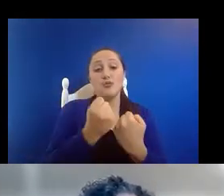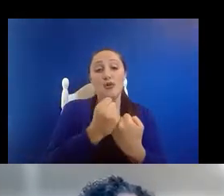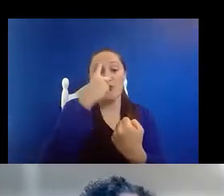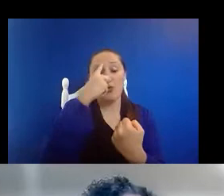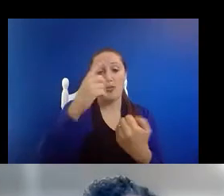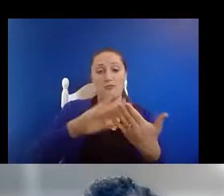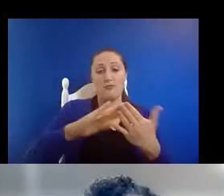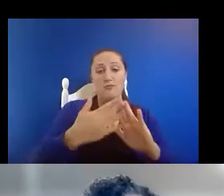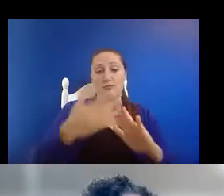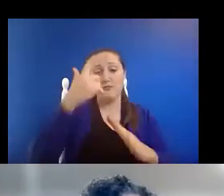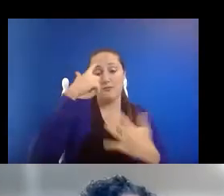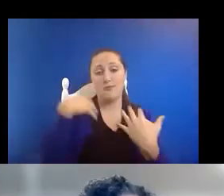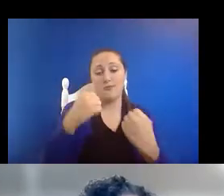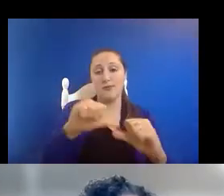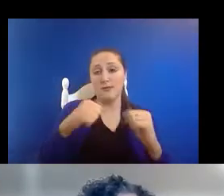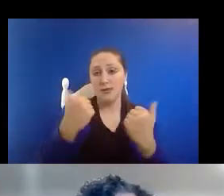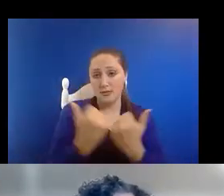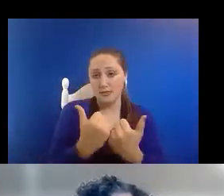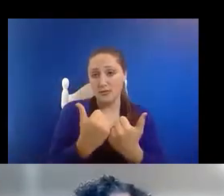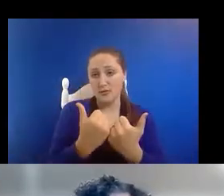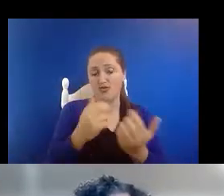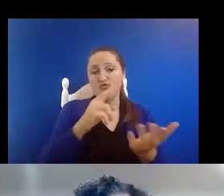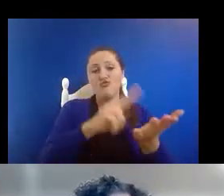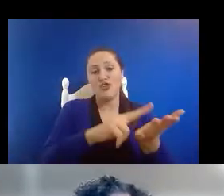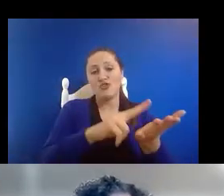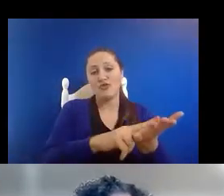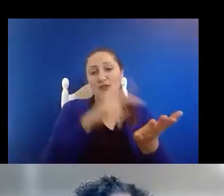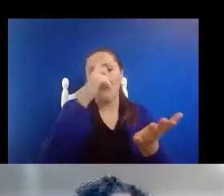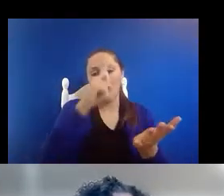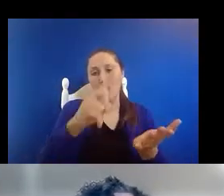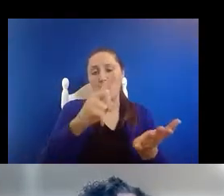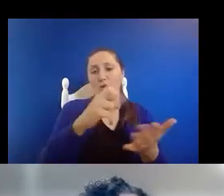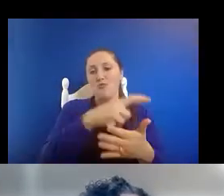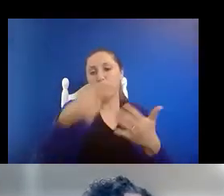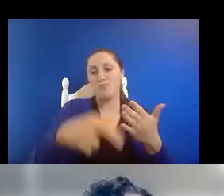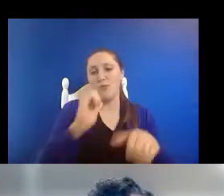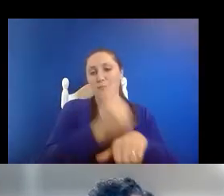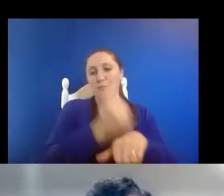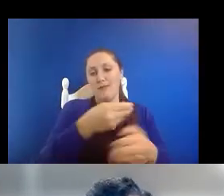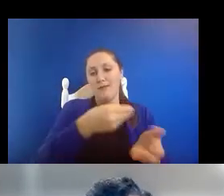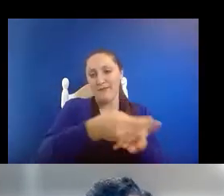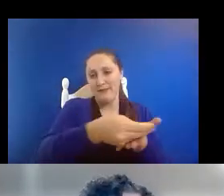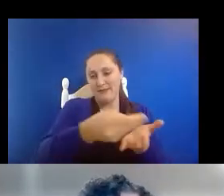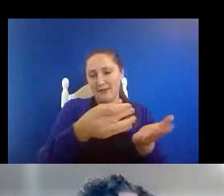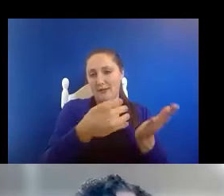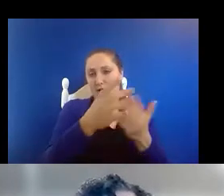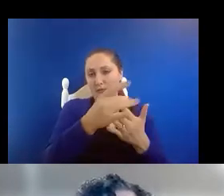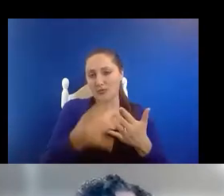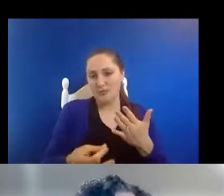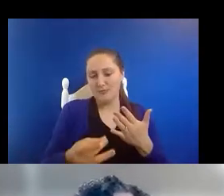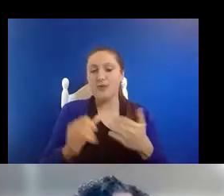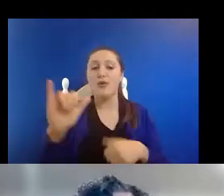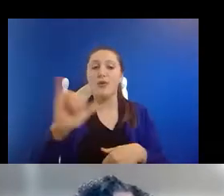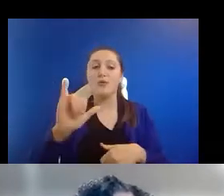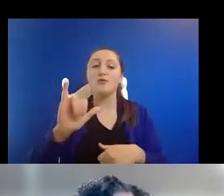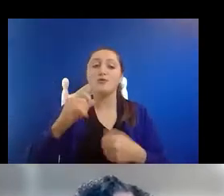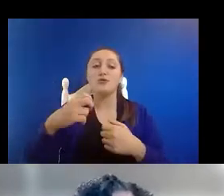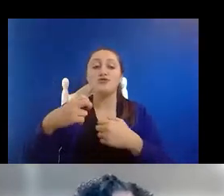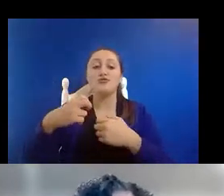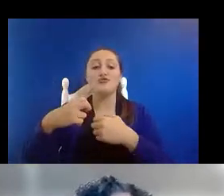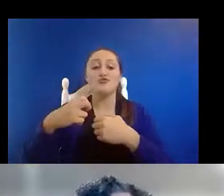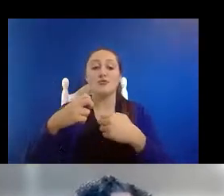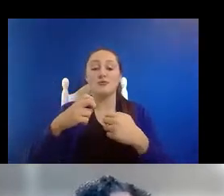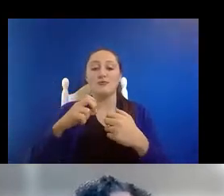agencies in their contracting for outcome-based funding options, as well as transformation support for the employment